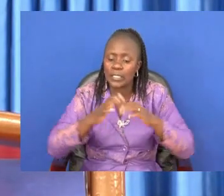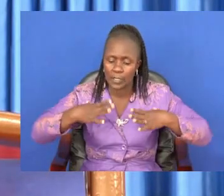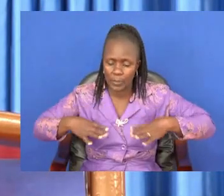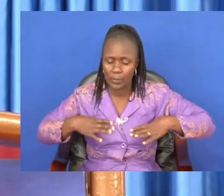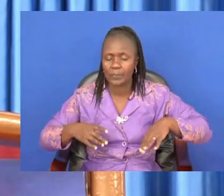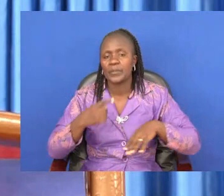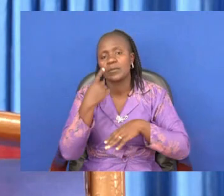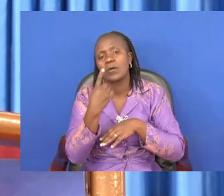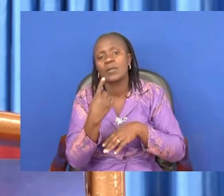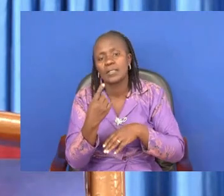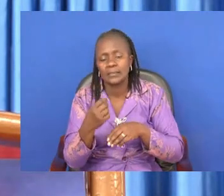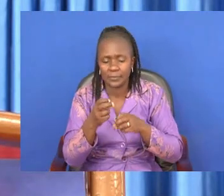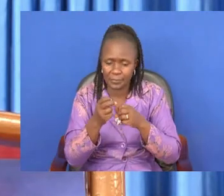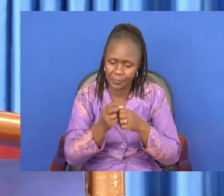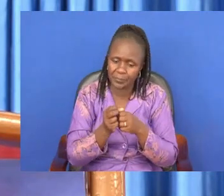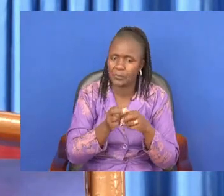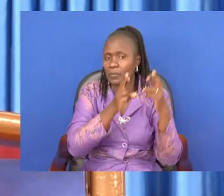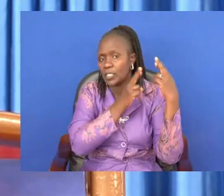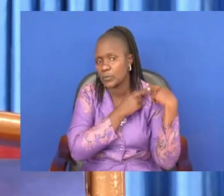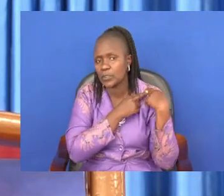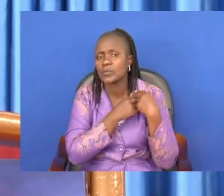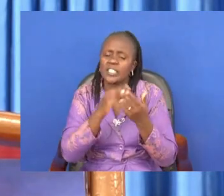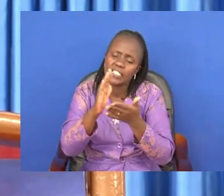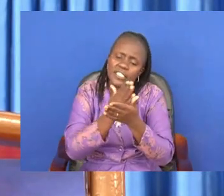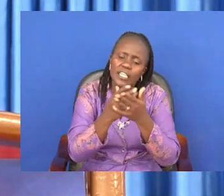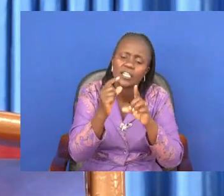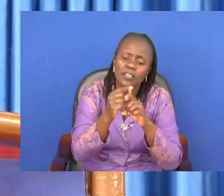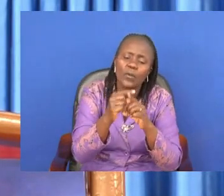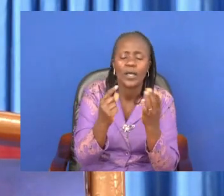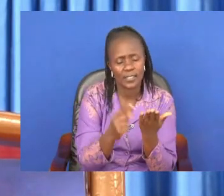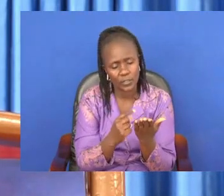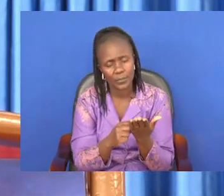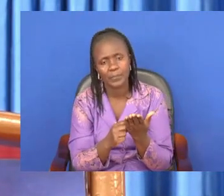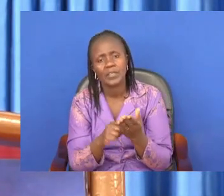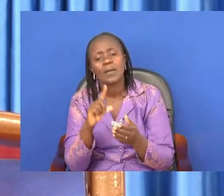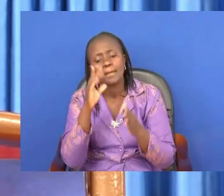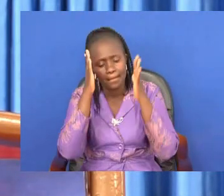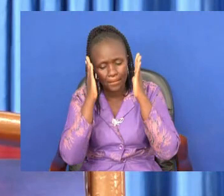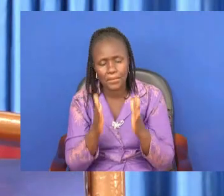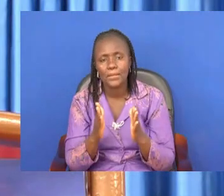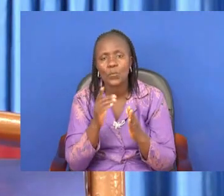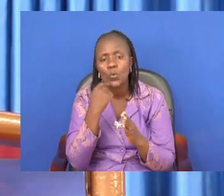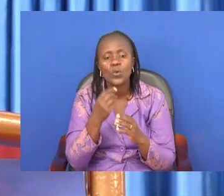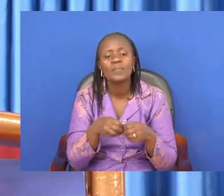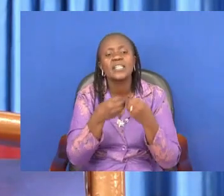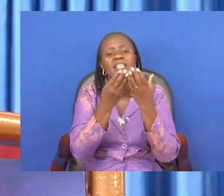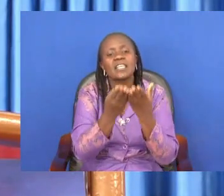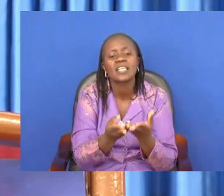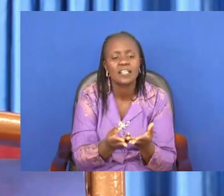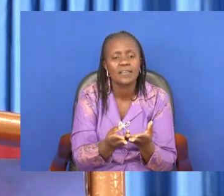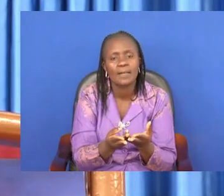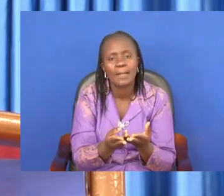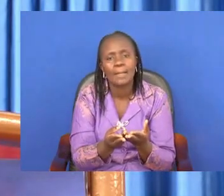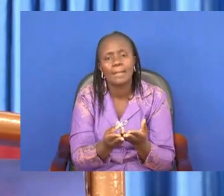One who has been put in charge of explaining the gospel. So he's coming in as a person who has been put in or has